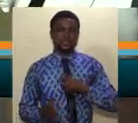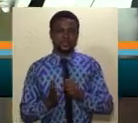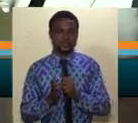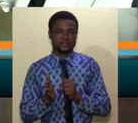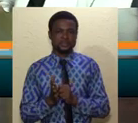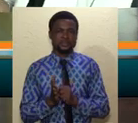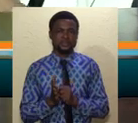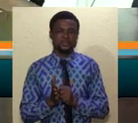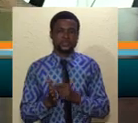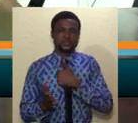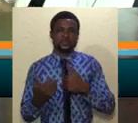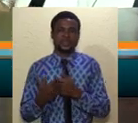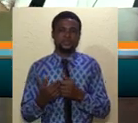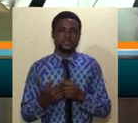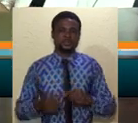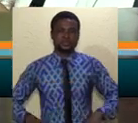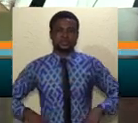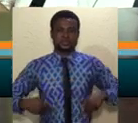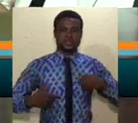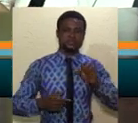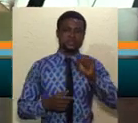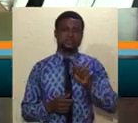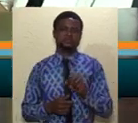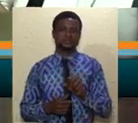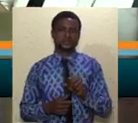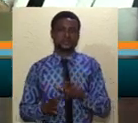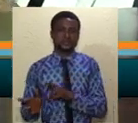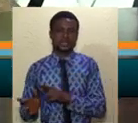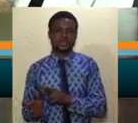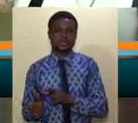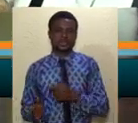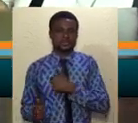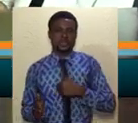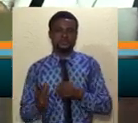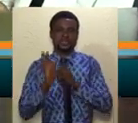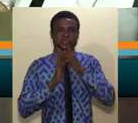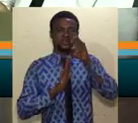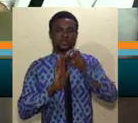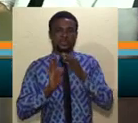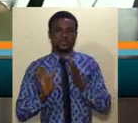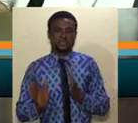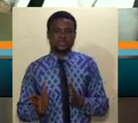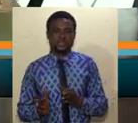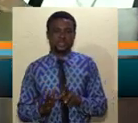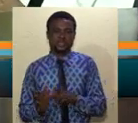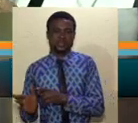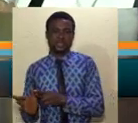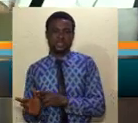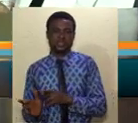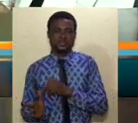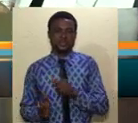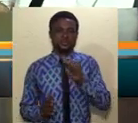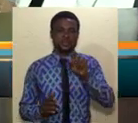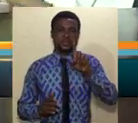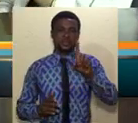of Nigeria. So we have the survival rights. Okay. We have the developmental rights. We have the